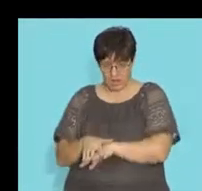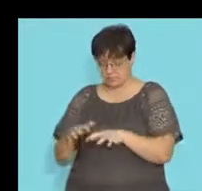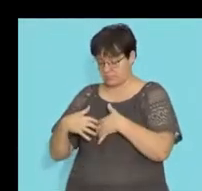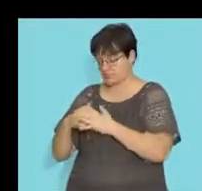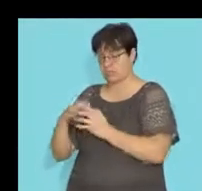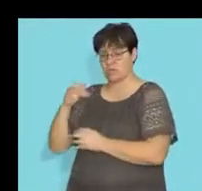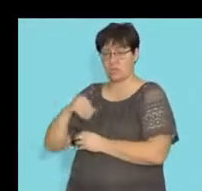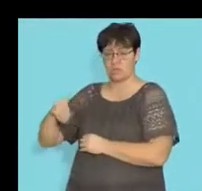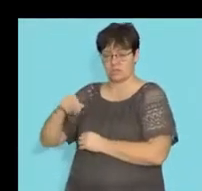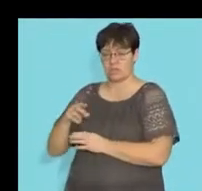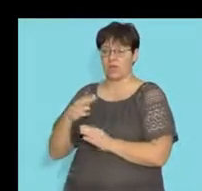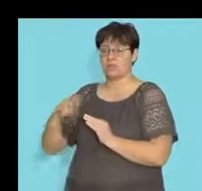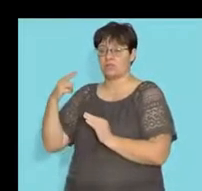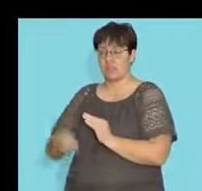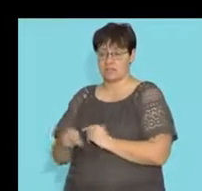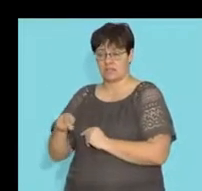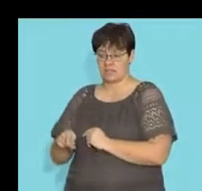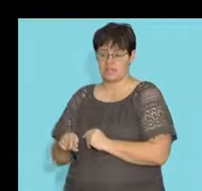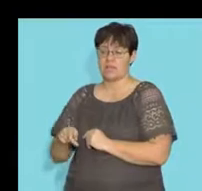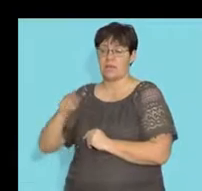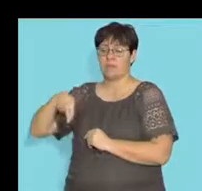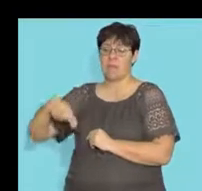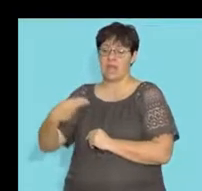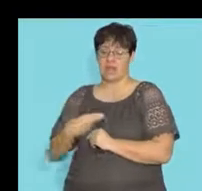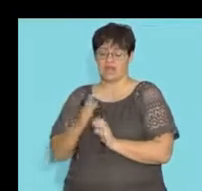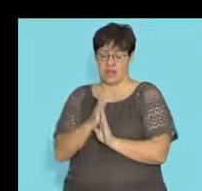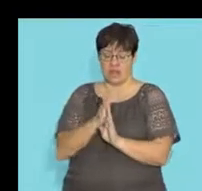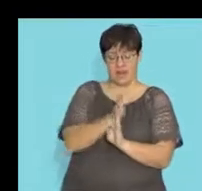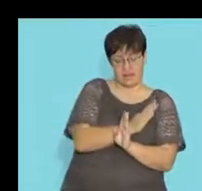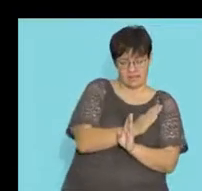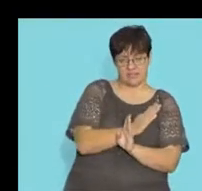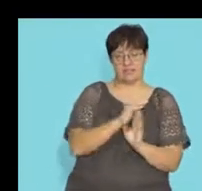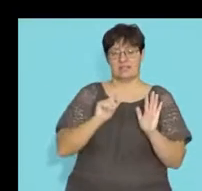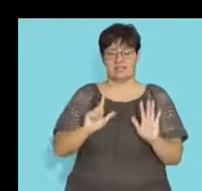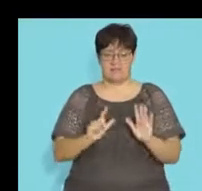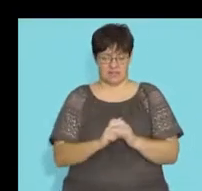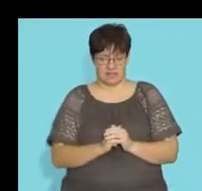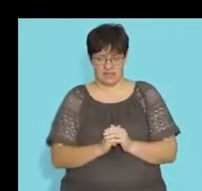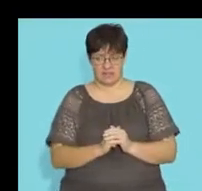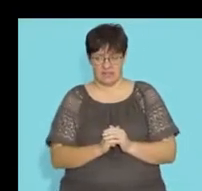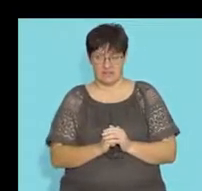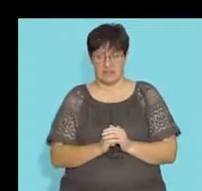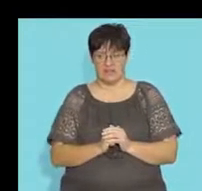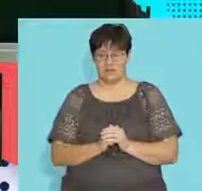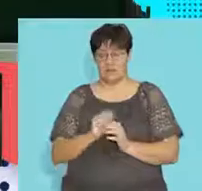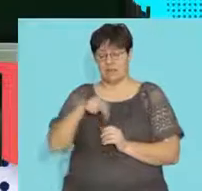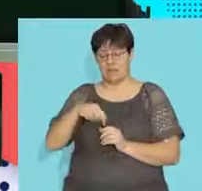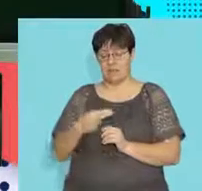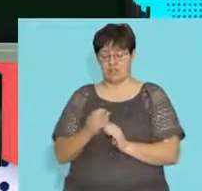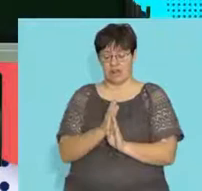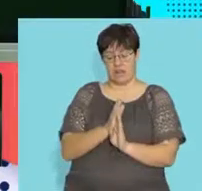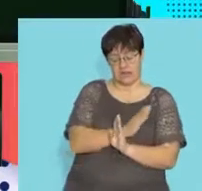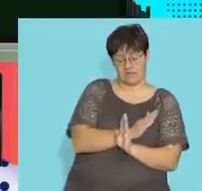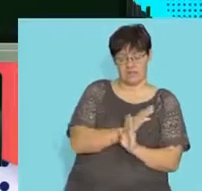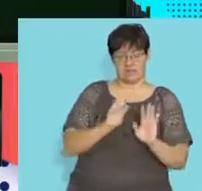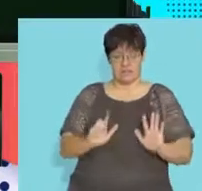and they form a salt, the resulting solution will have a pH that is smaller than 7. Now, a